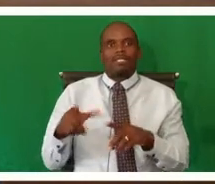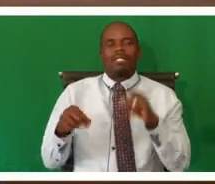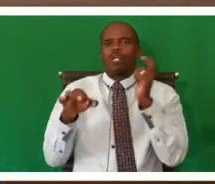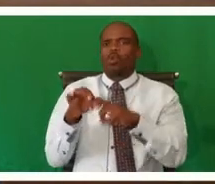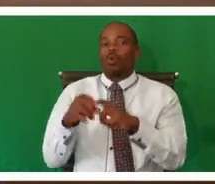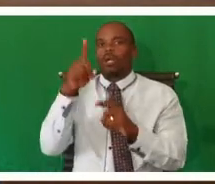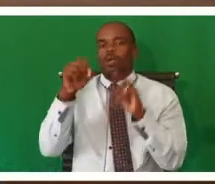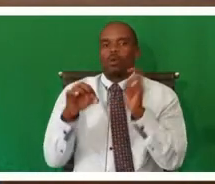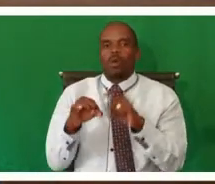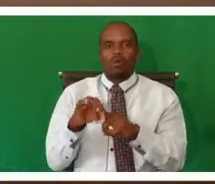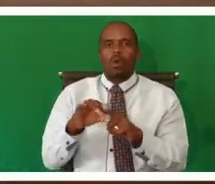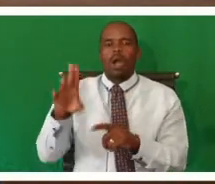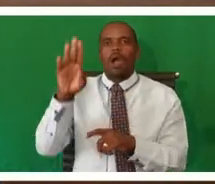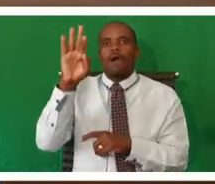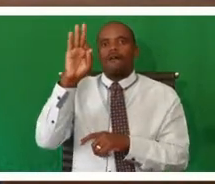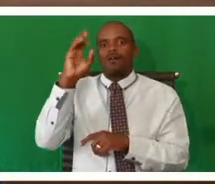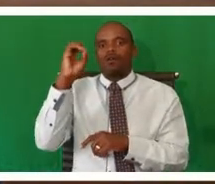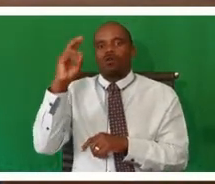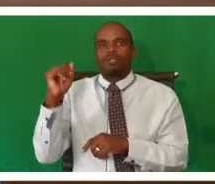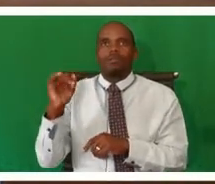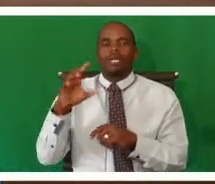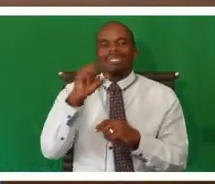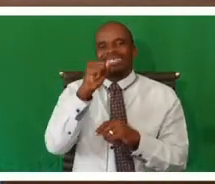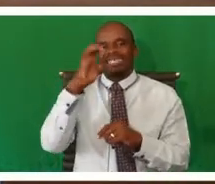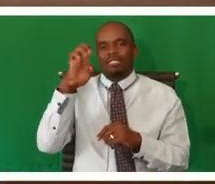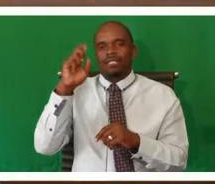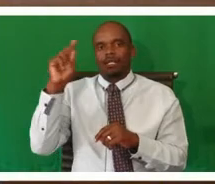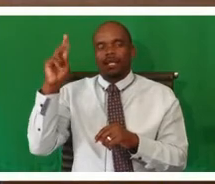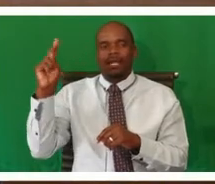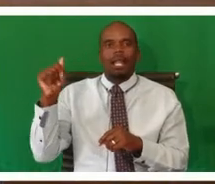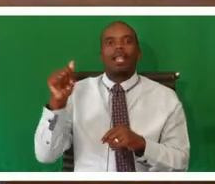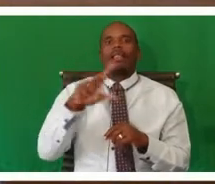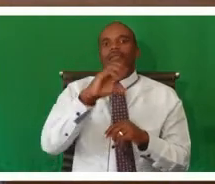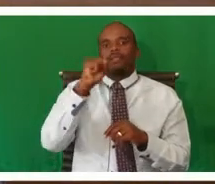Forisberg, Senegal, Sasolburg, and Zastrol.